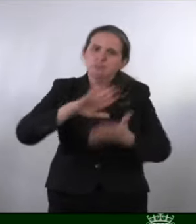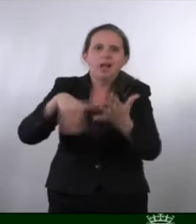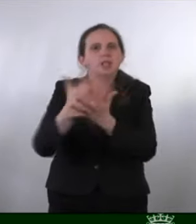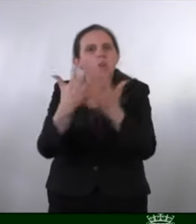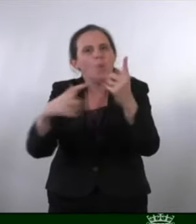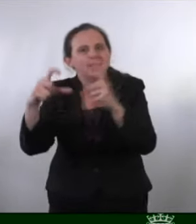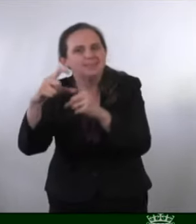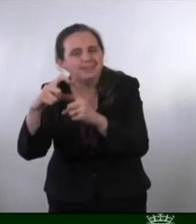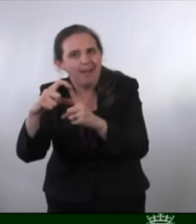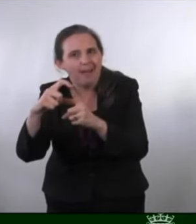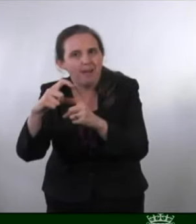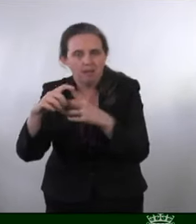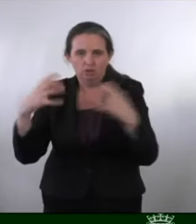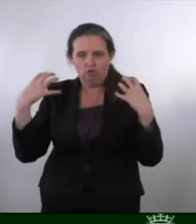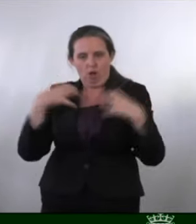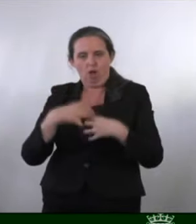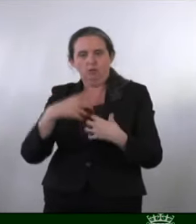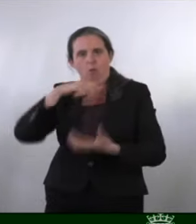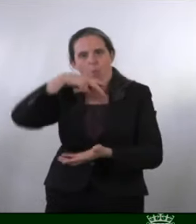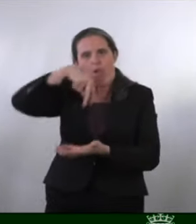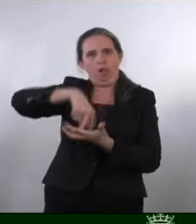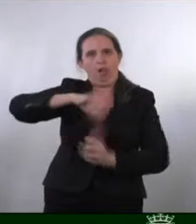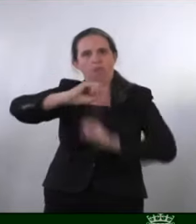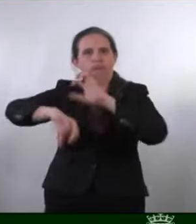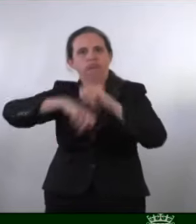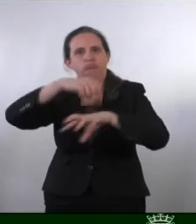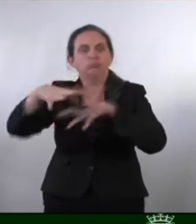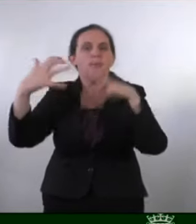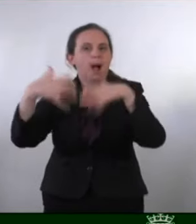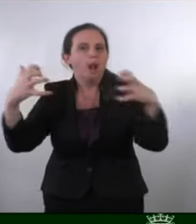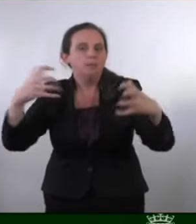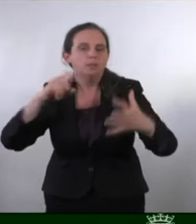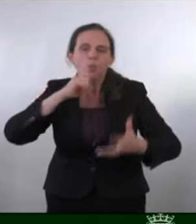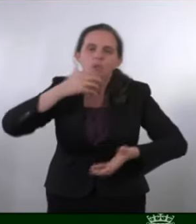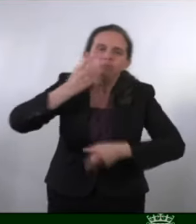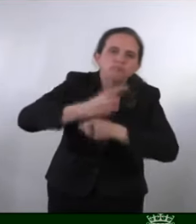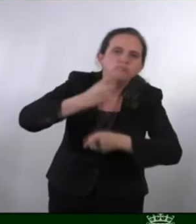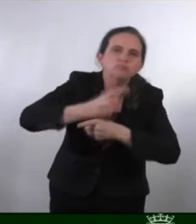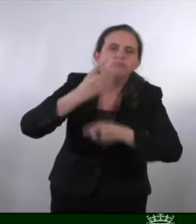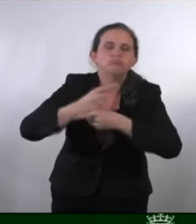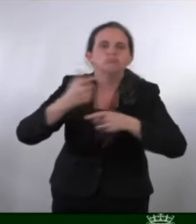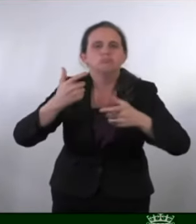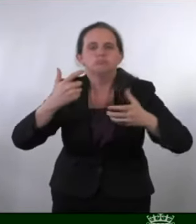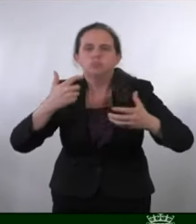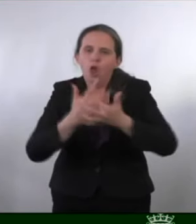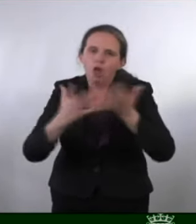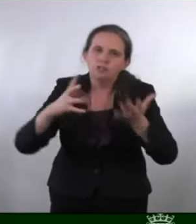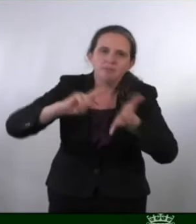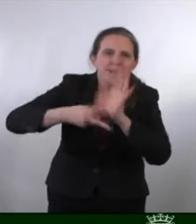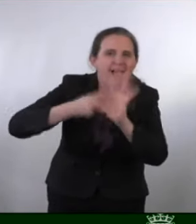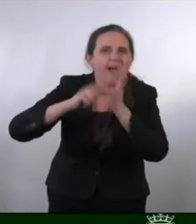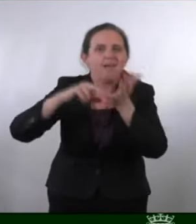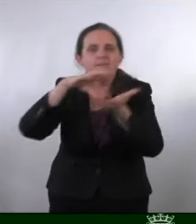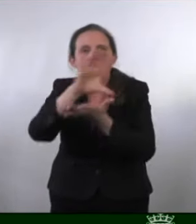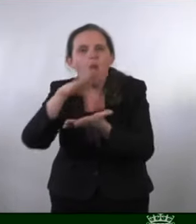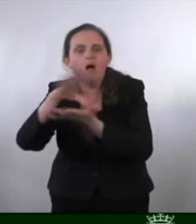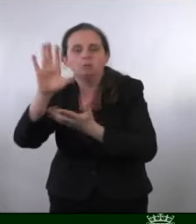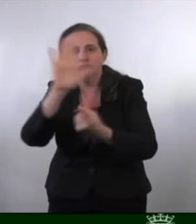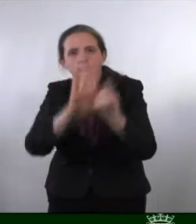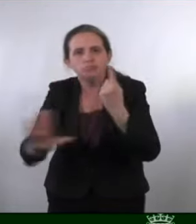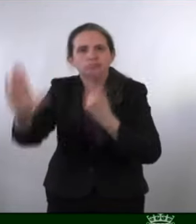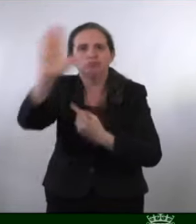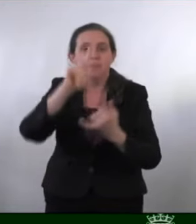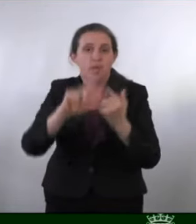biggest package of investment across the whole of the UK for generations in infrastructure. And I just remind the